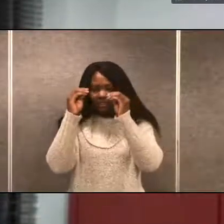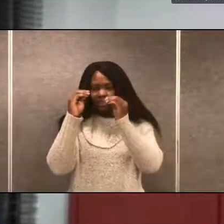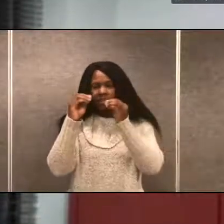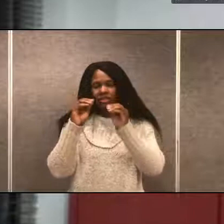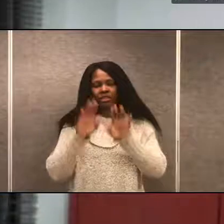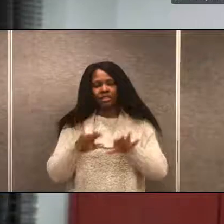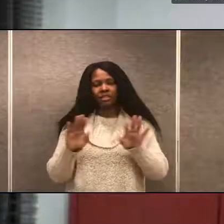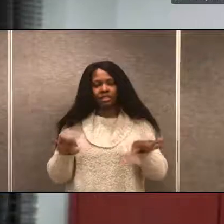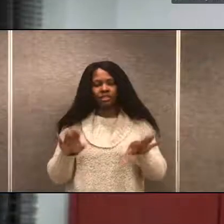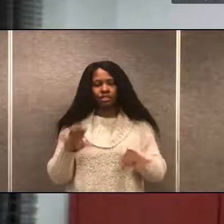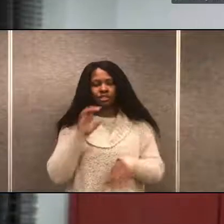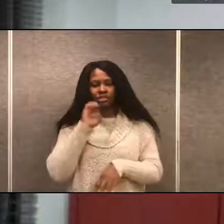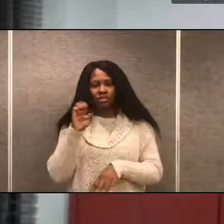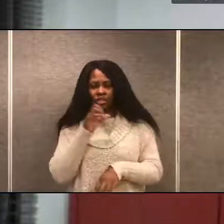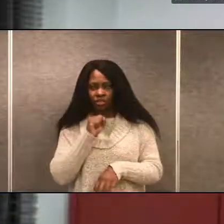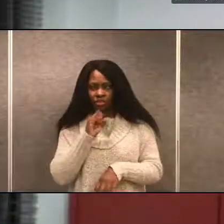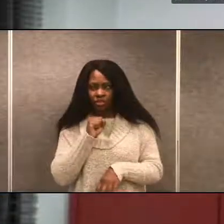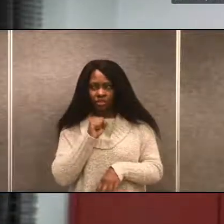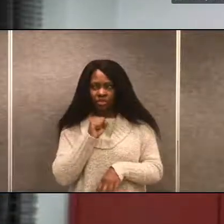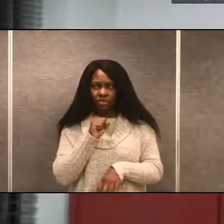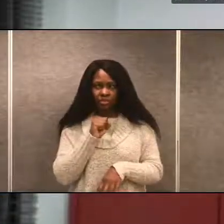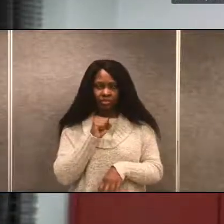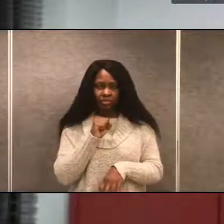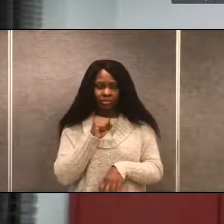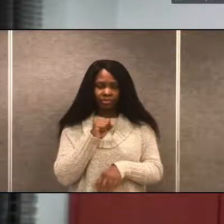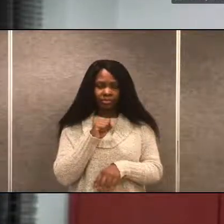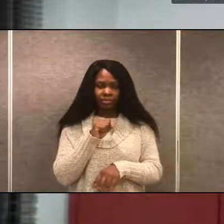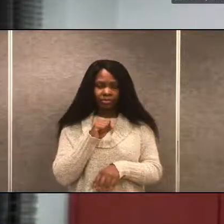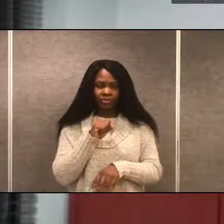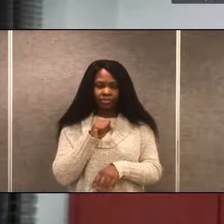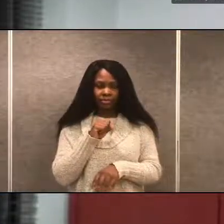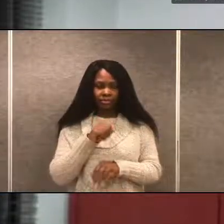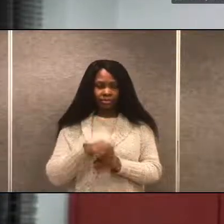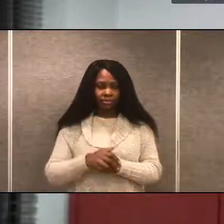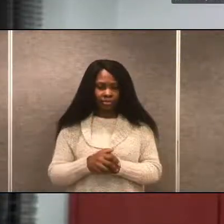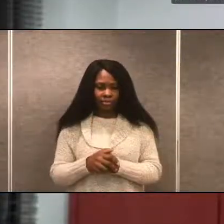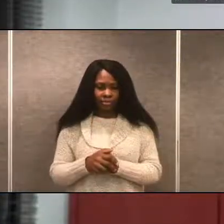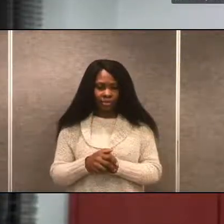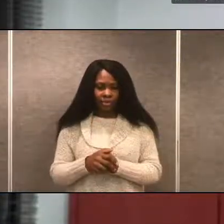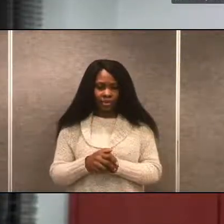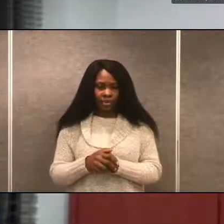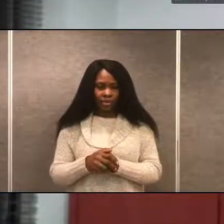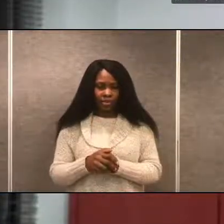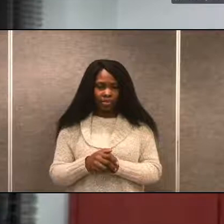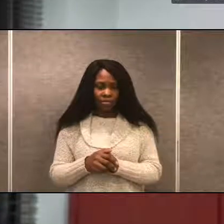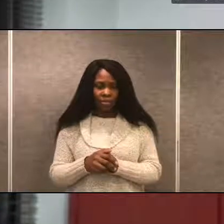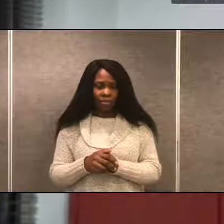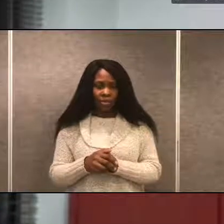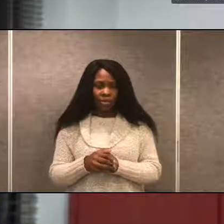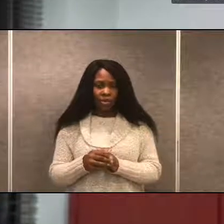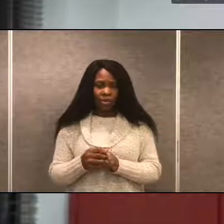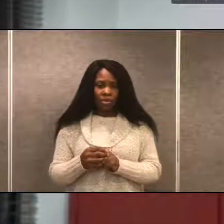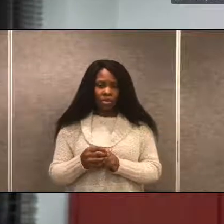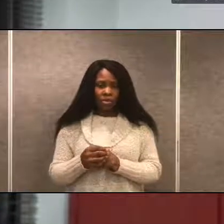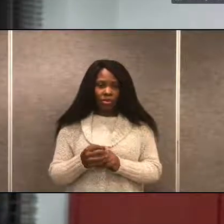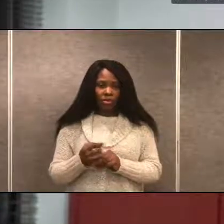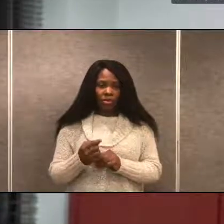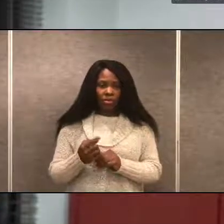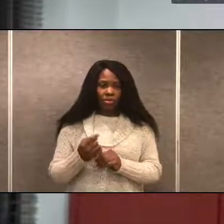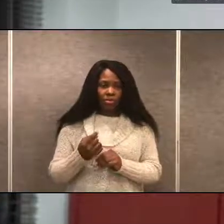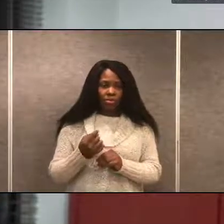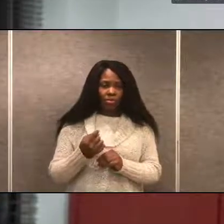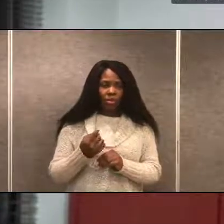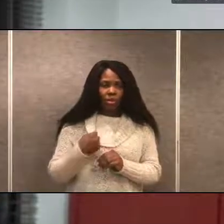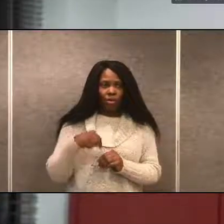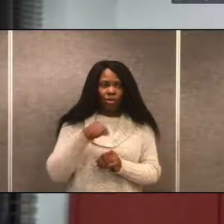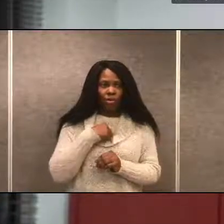of East Orange. That's the biggest fear that I believe we all have, because the children of today is definitely the future